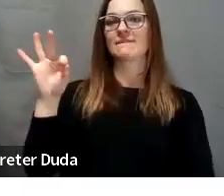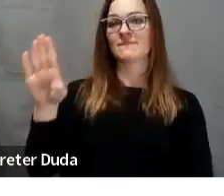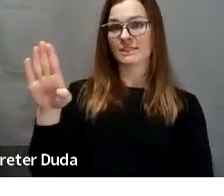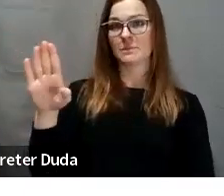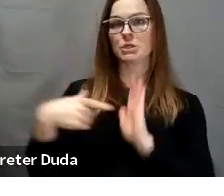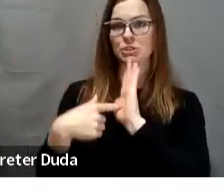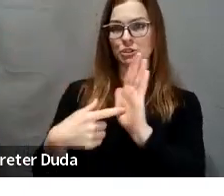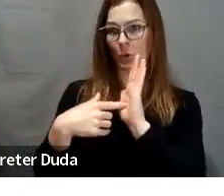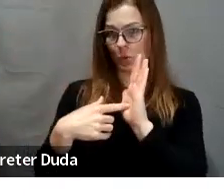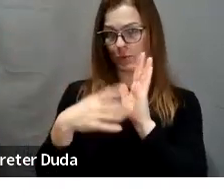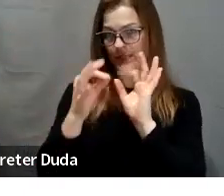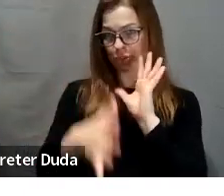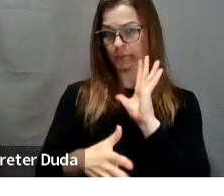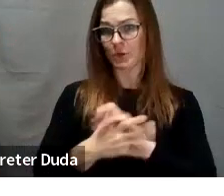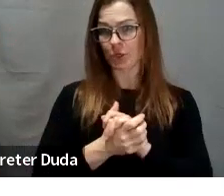the interpreter.